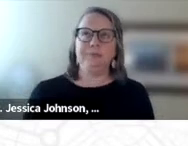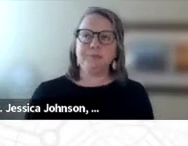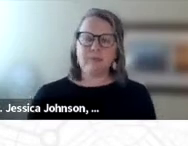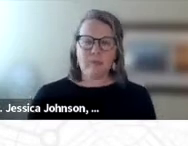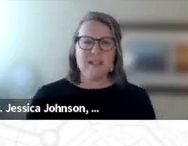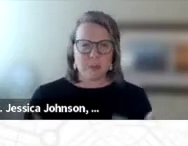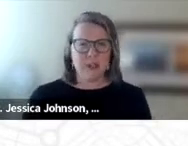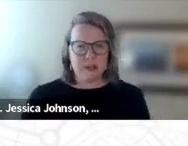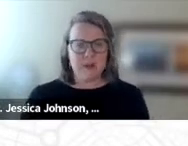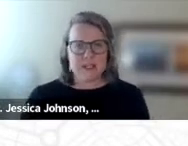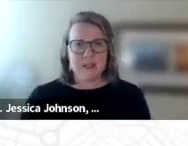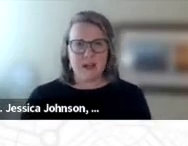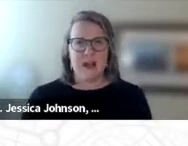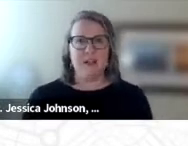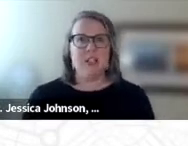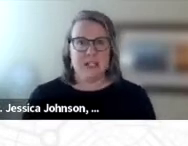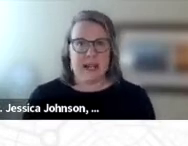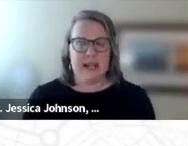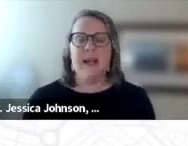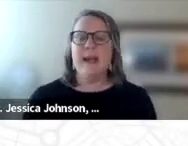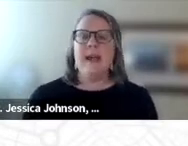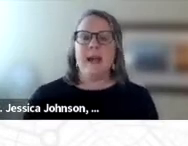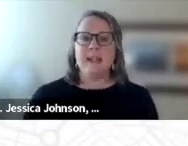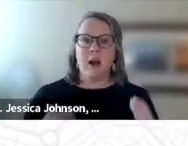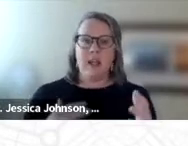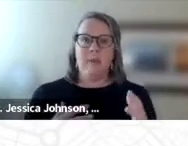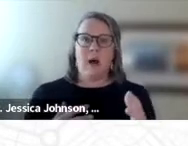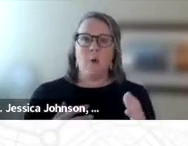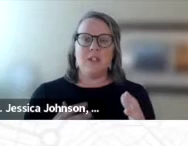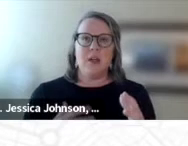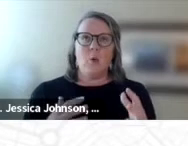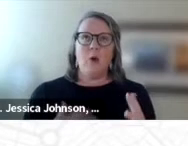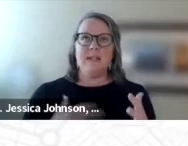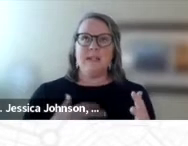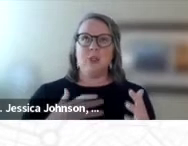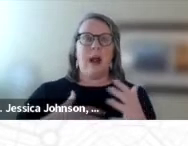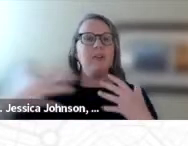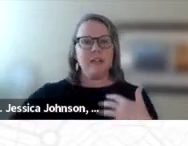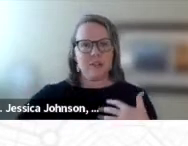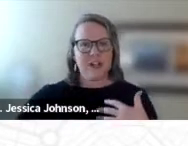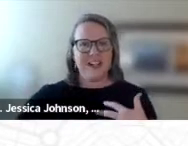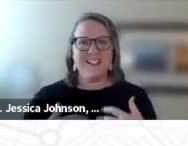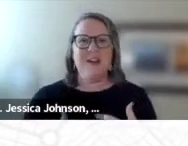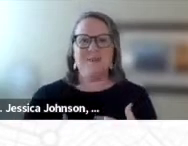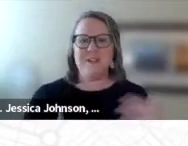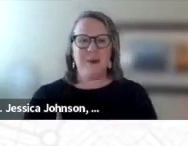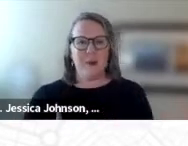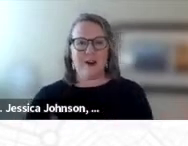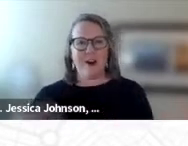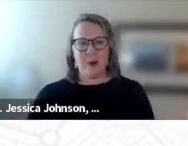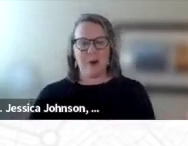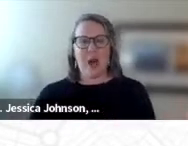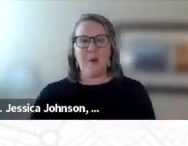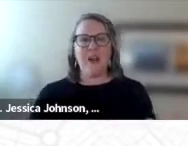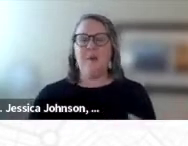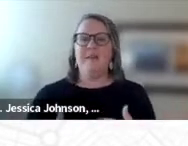And so we're going to be using that analogy today and talking about what does traveling look like? We have to know where we are and